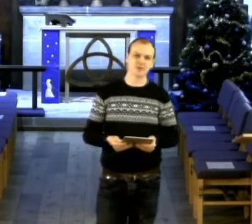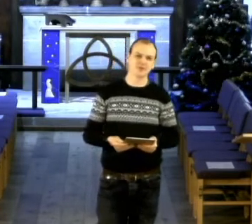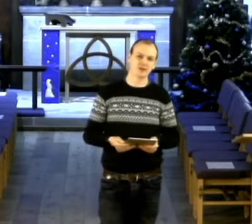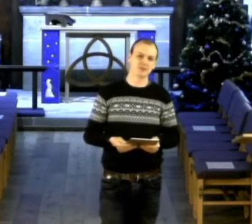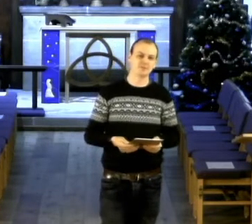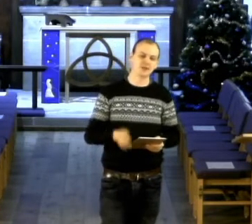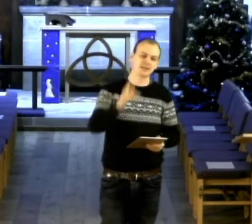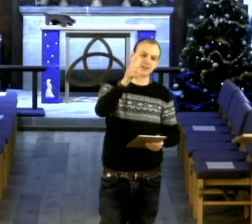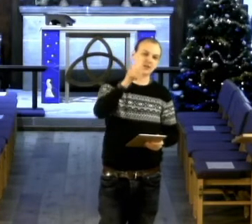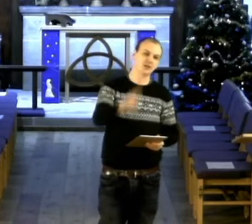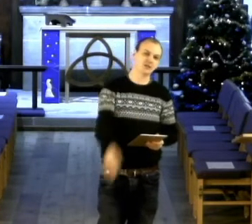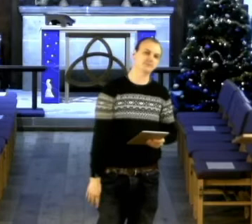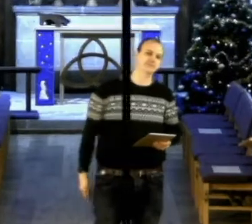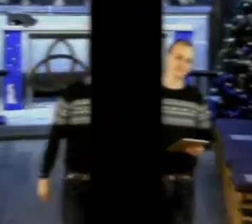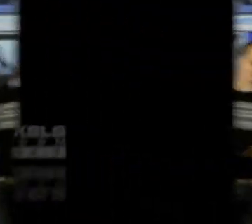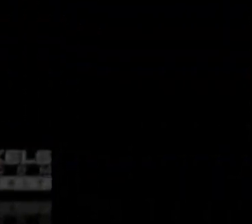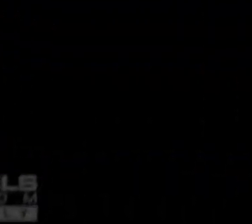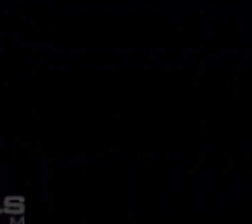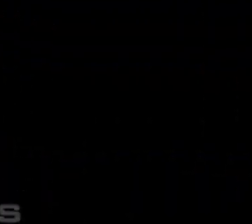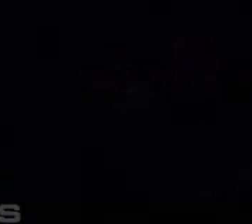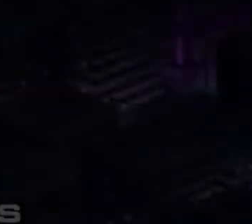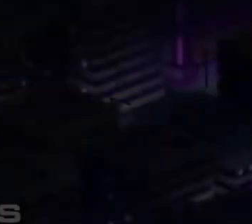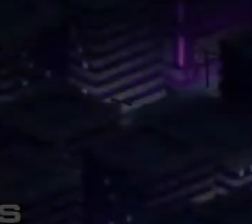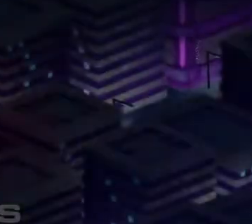crib service. So let's get started.